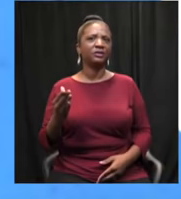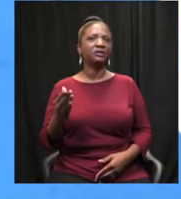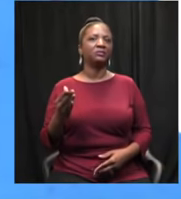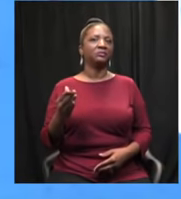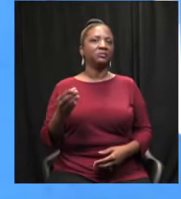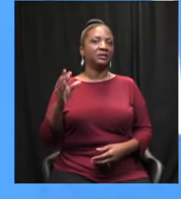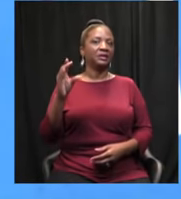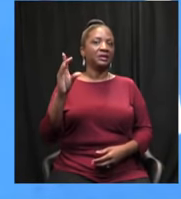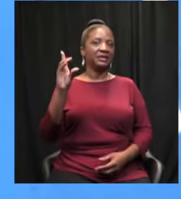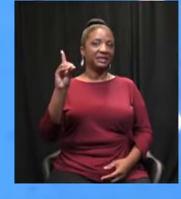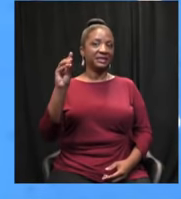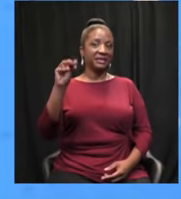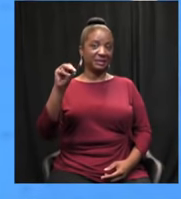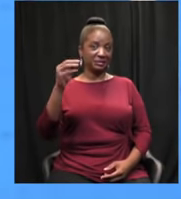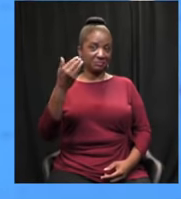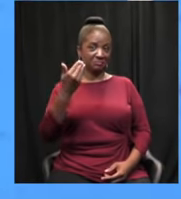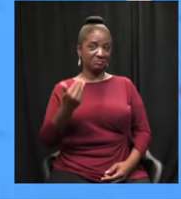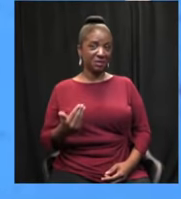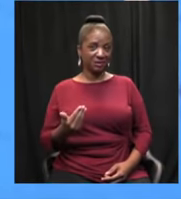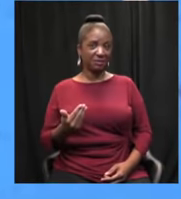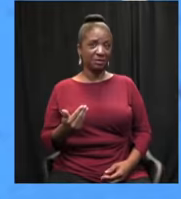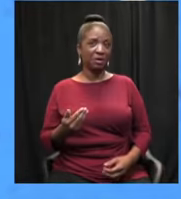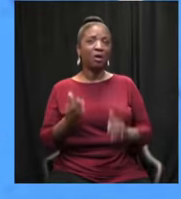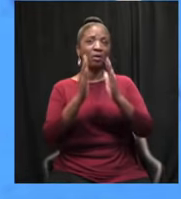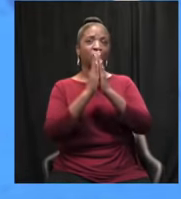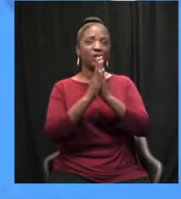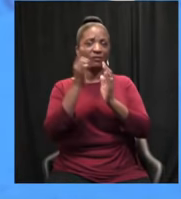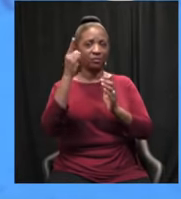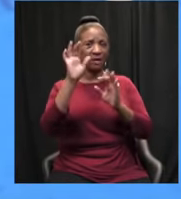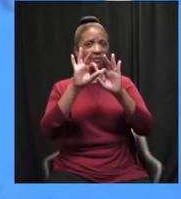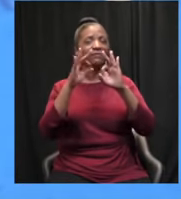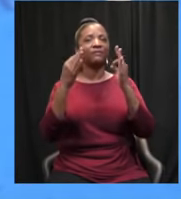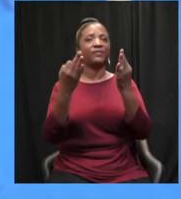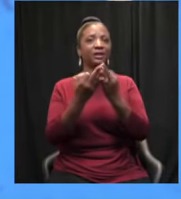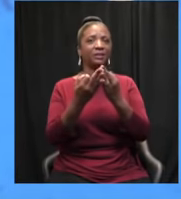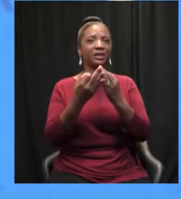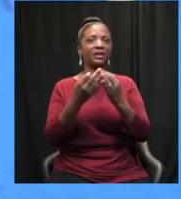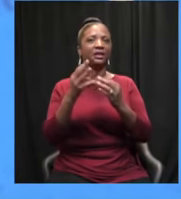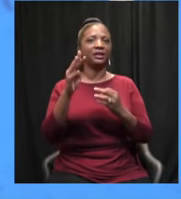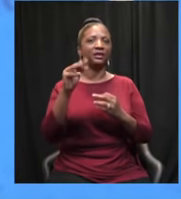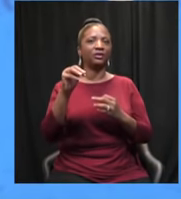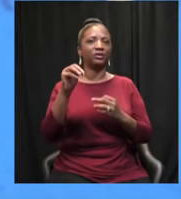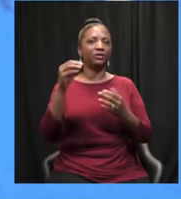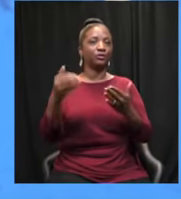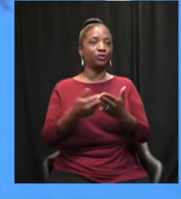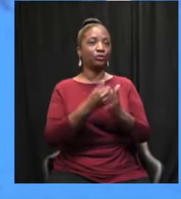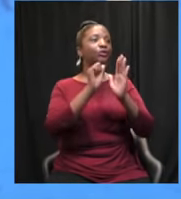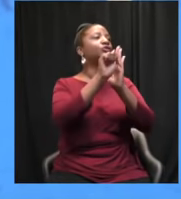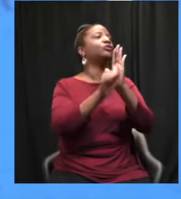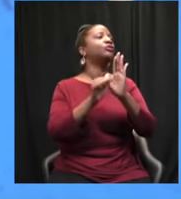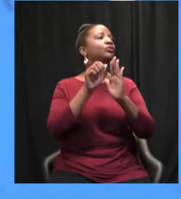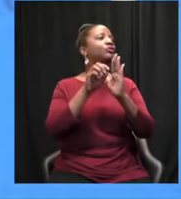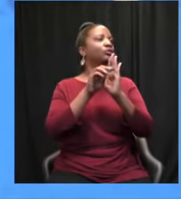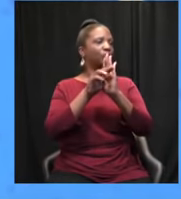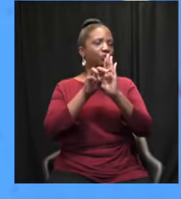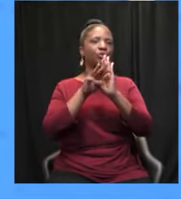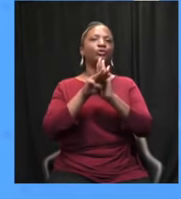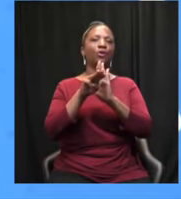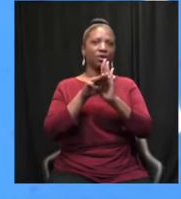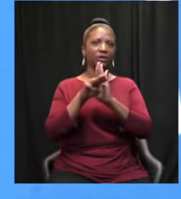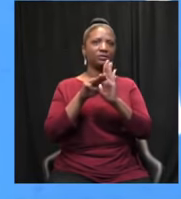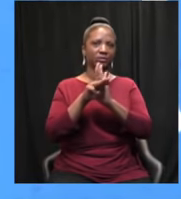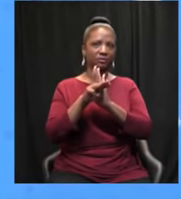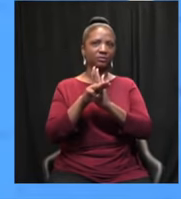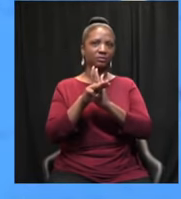would you pray for my family that's in New Orleans that could not get out? And we were FaceTiming in the foyer before service with